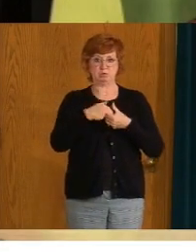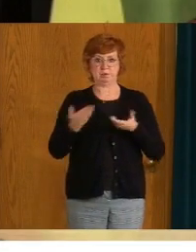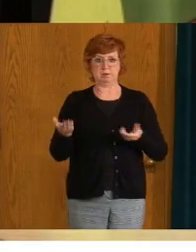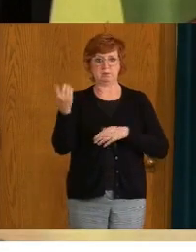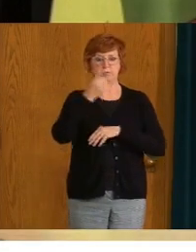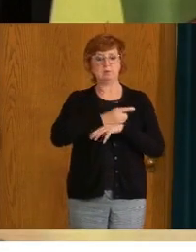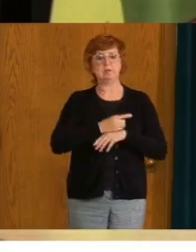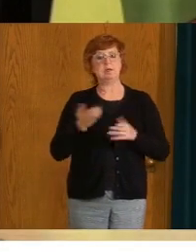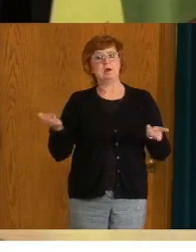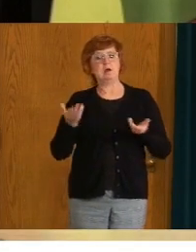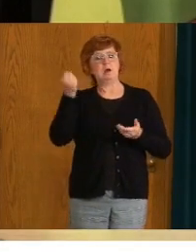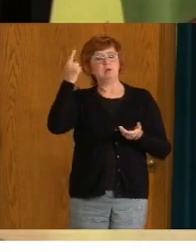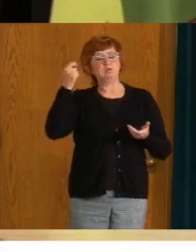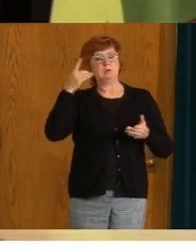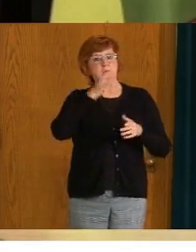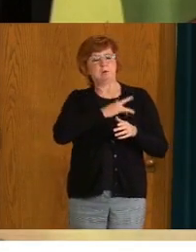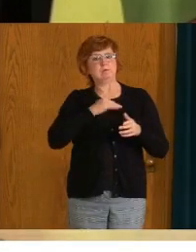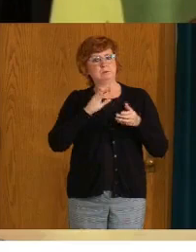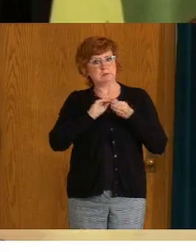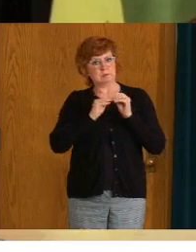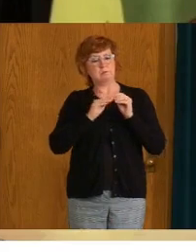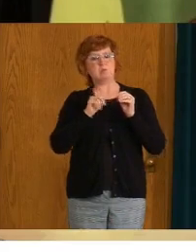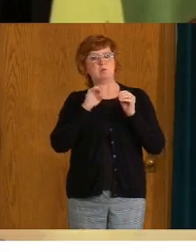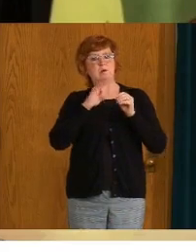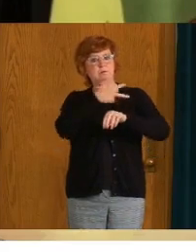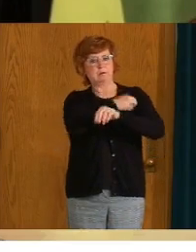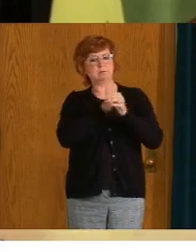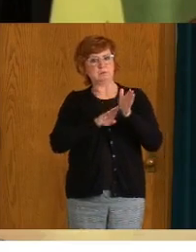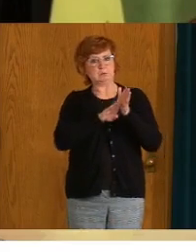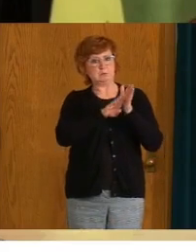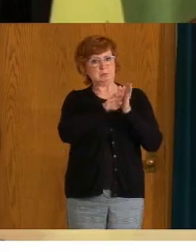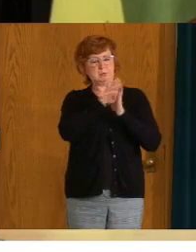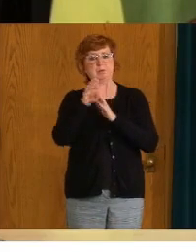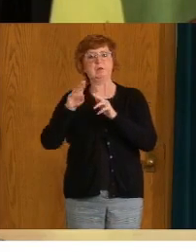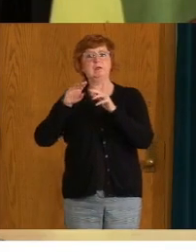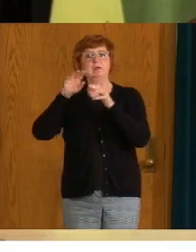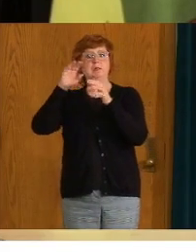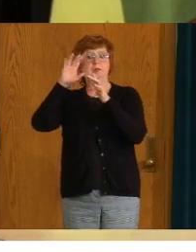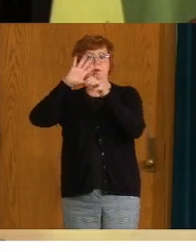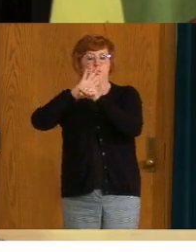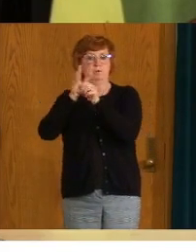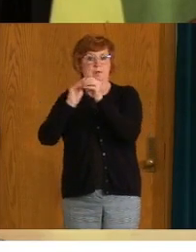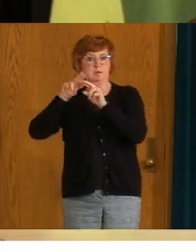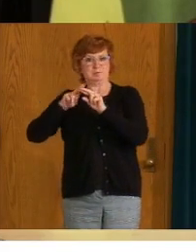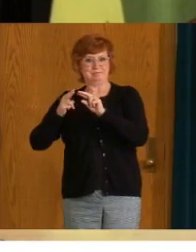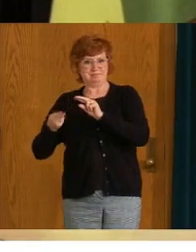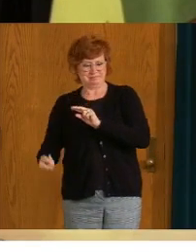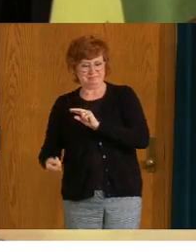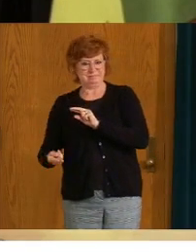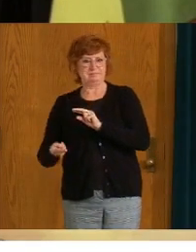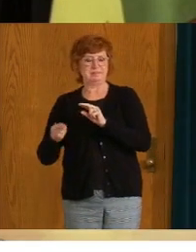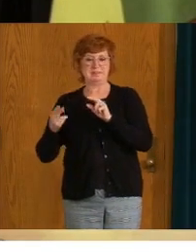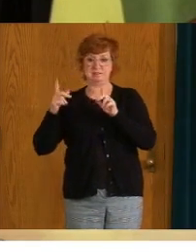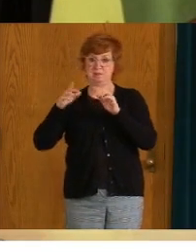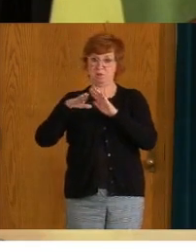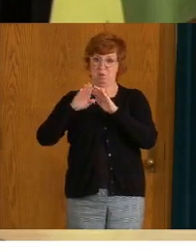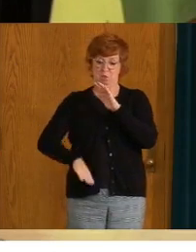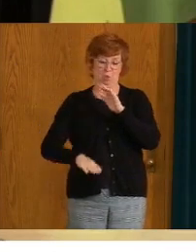in the right direction. Today, we are reporting the lowest number of new cases in a day, and we also have the lowest 7-day